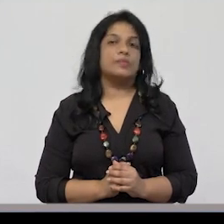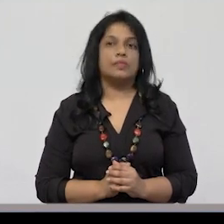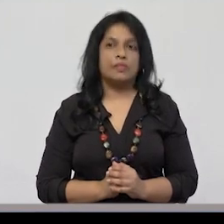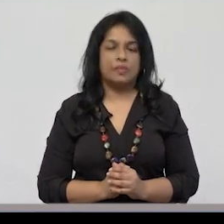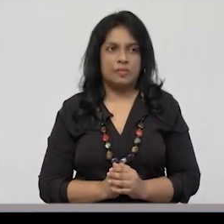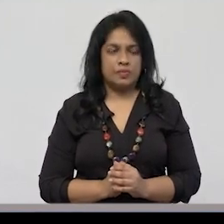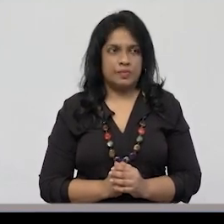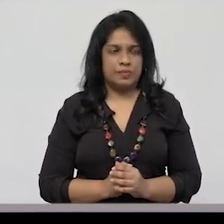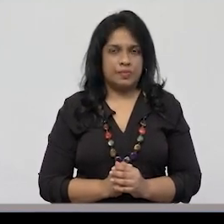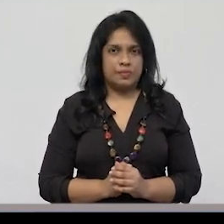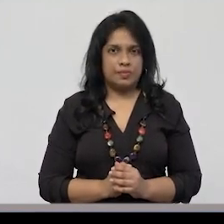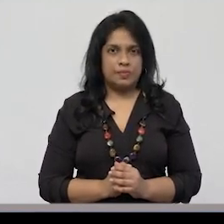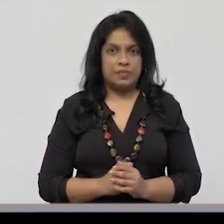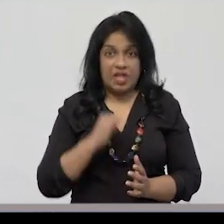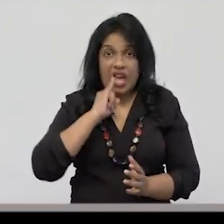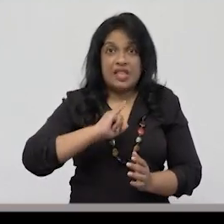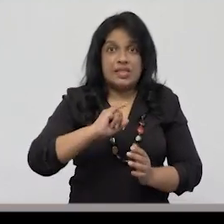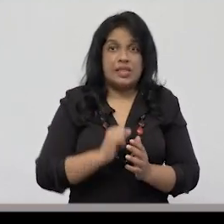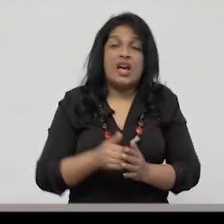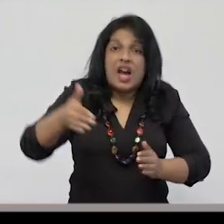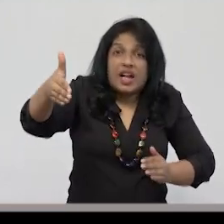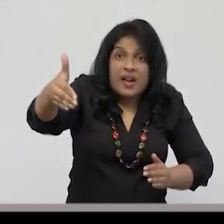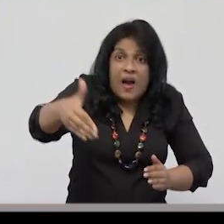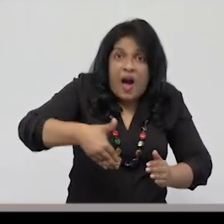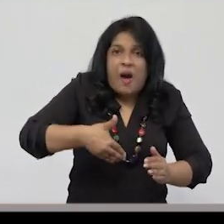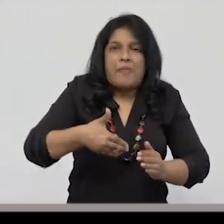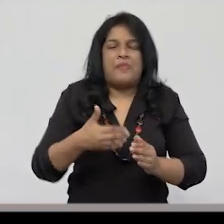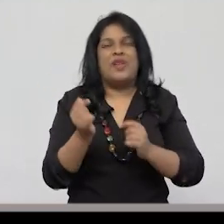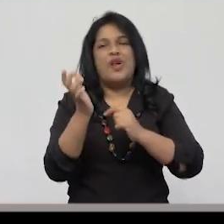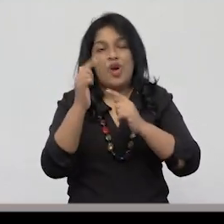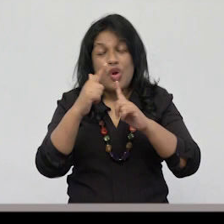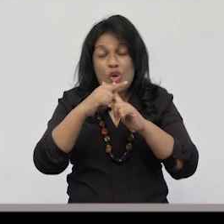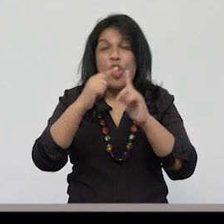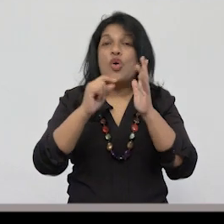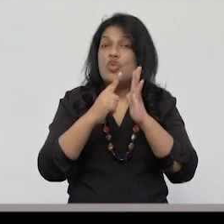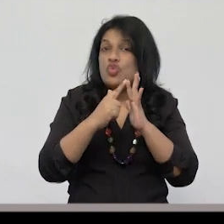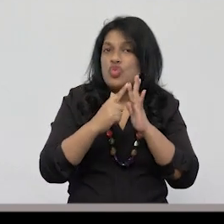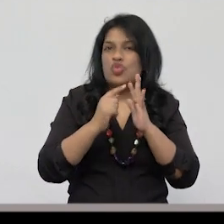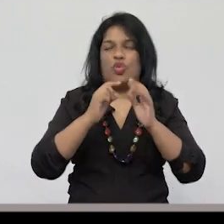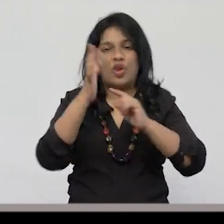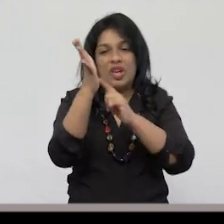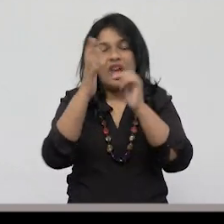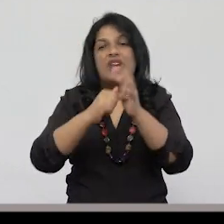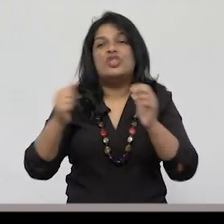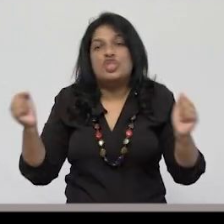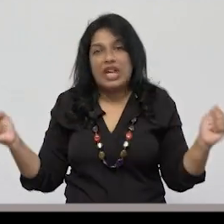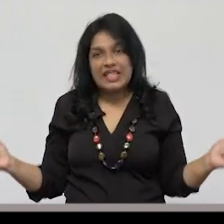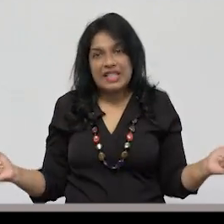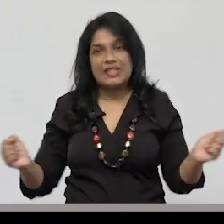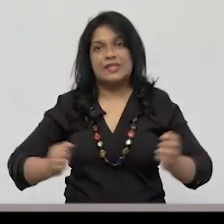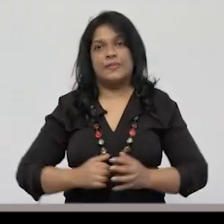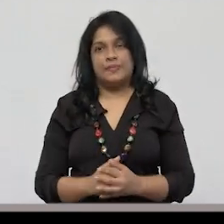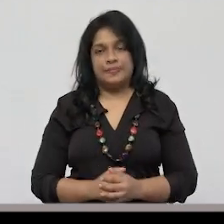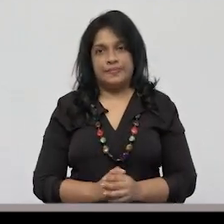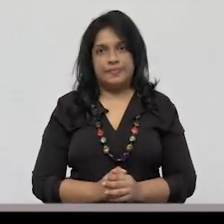haven't looked at the whole aspect of it. Come to Jesus. What do you do? Can you say it